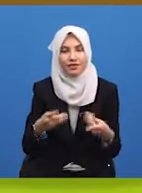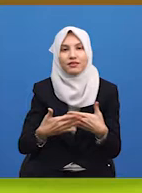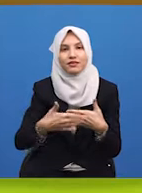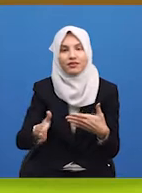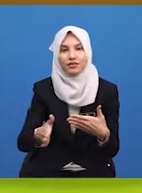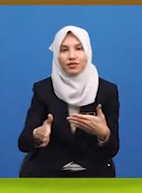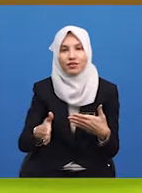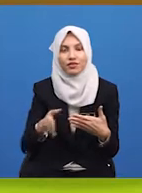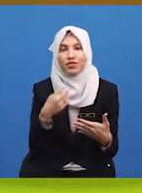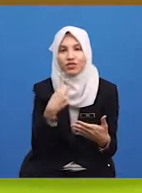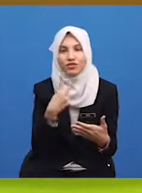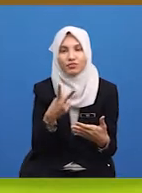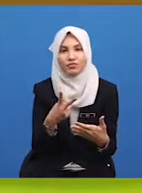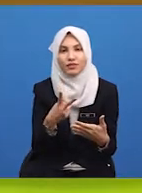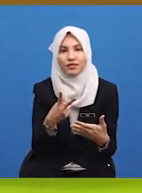speaking activity.